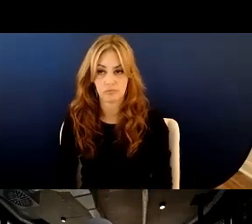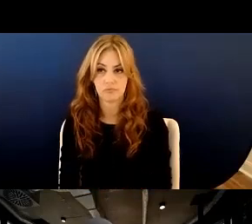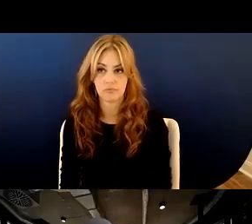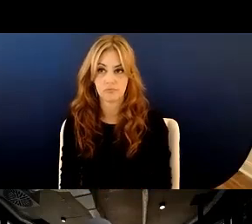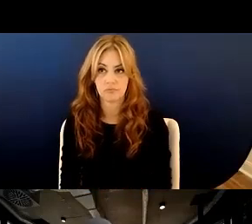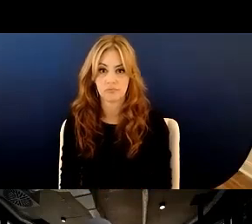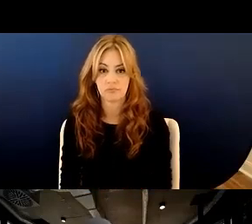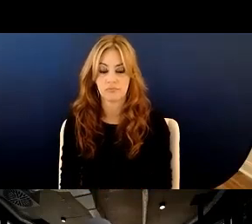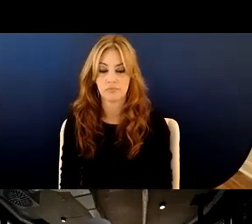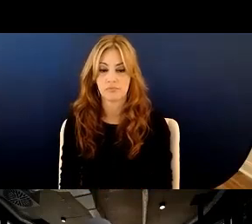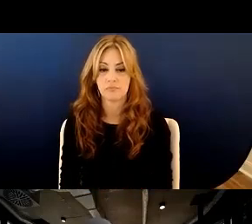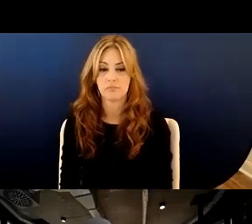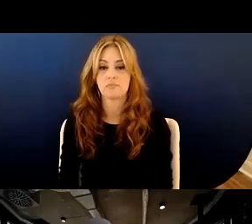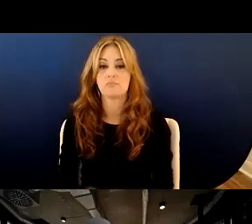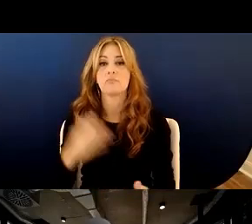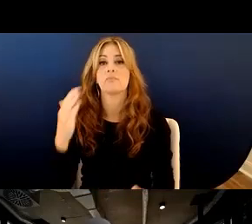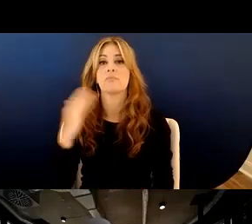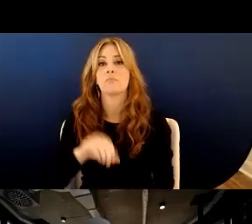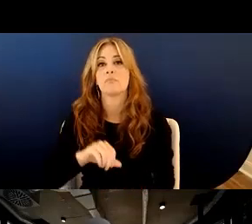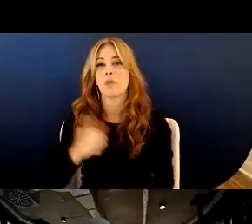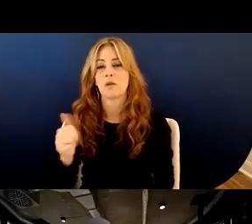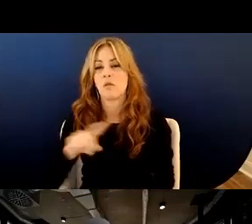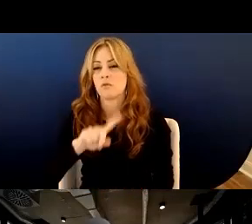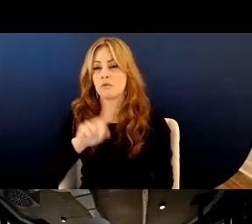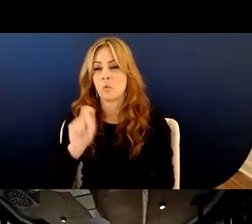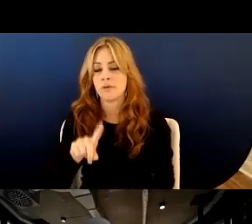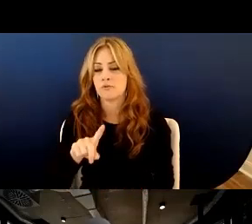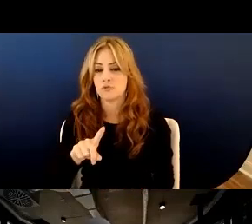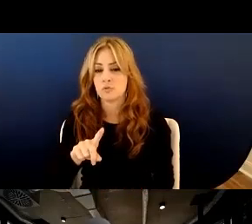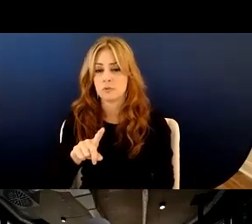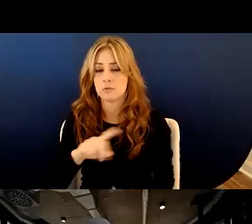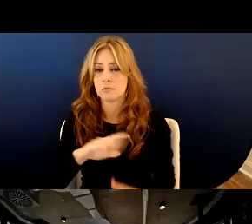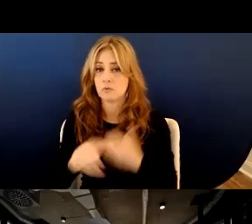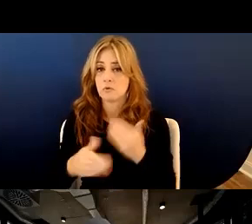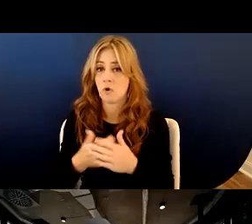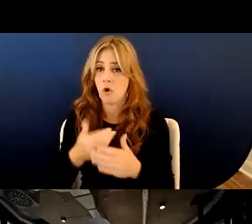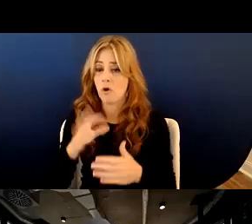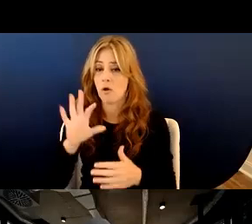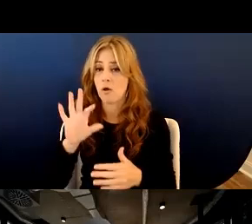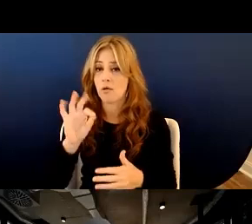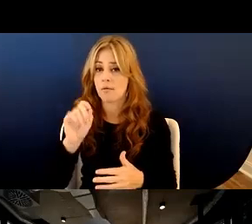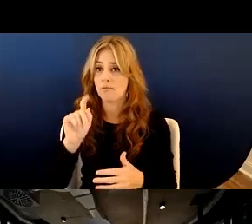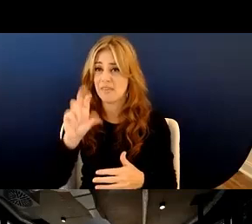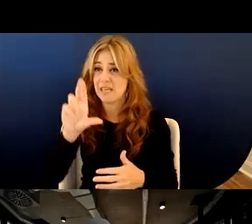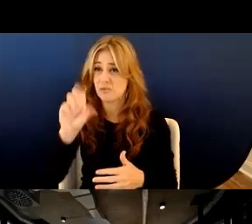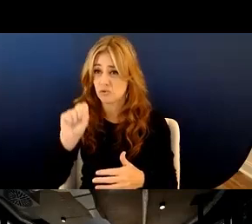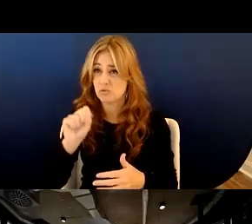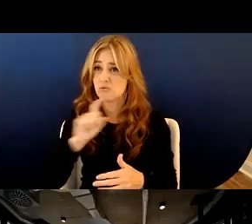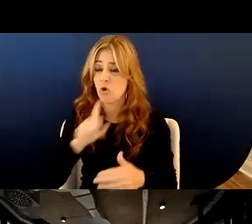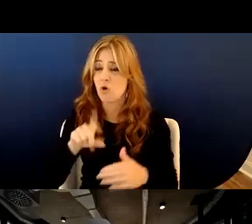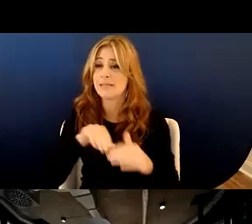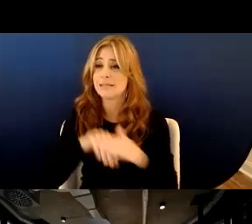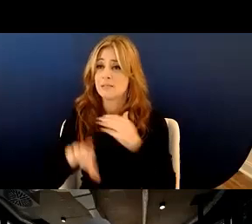Okay, we have another question about whether all the features are accessible to individuals with